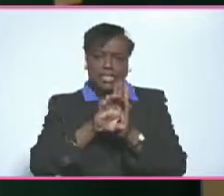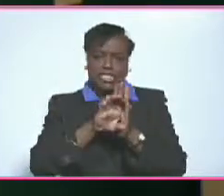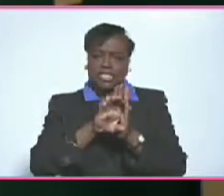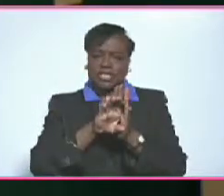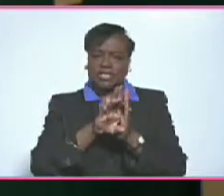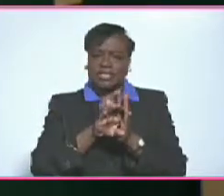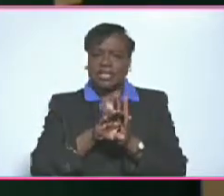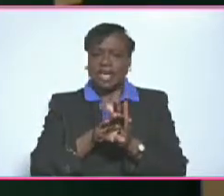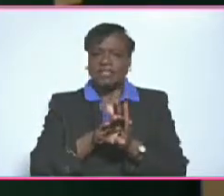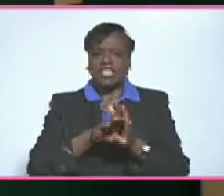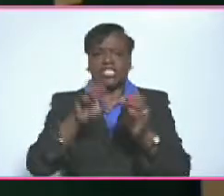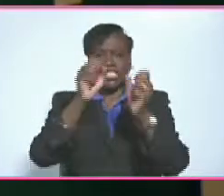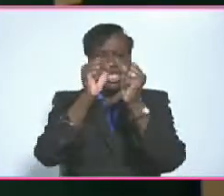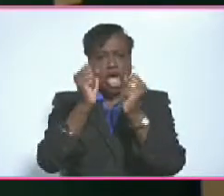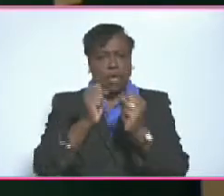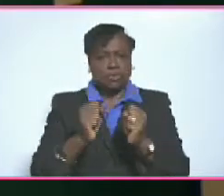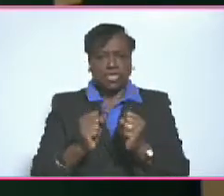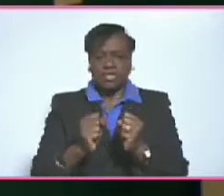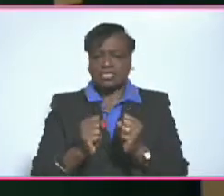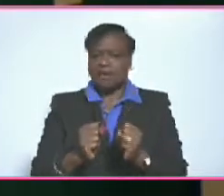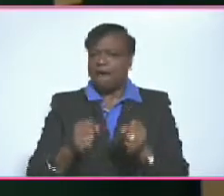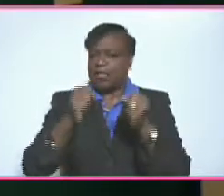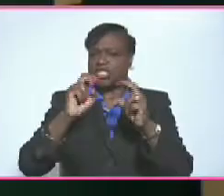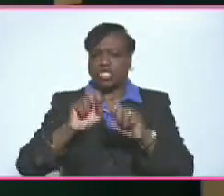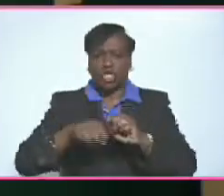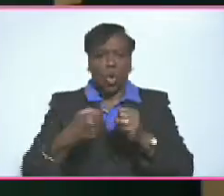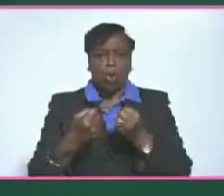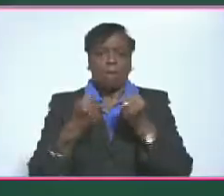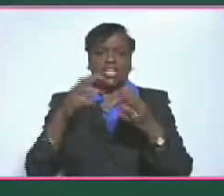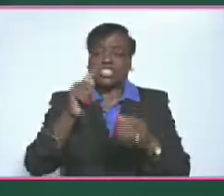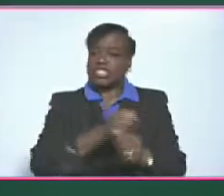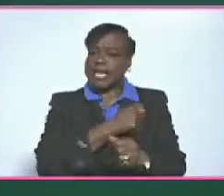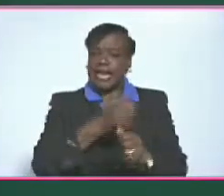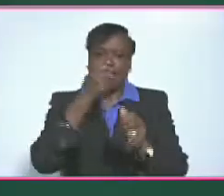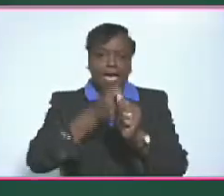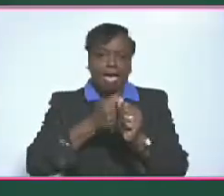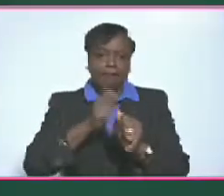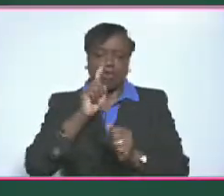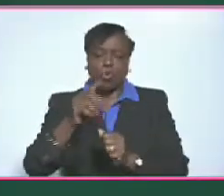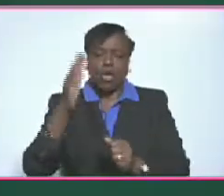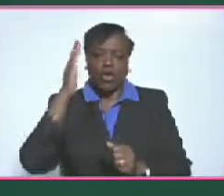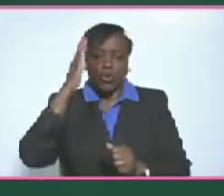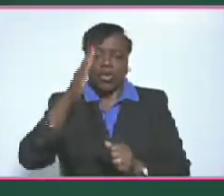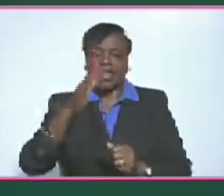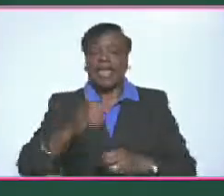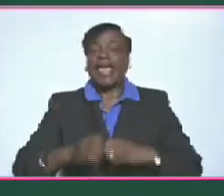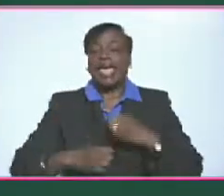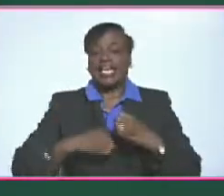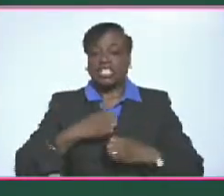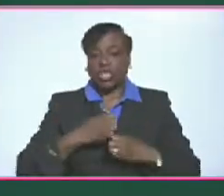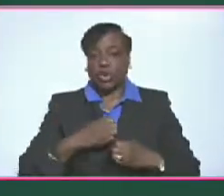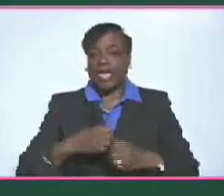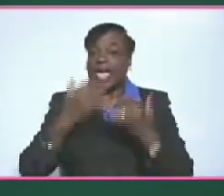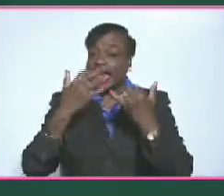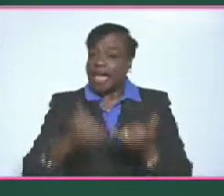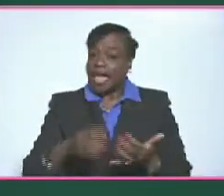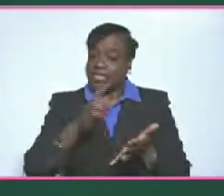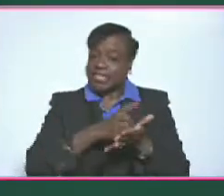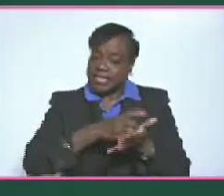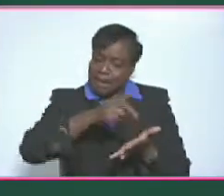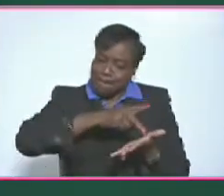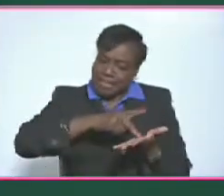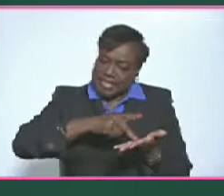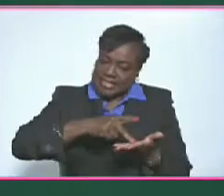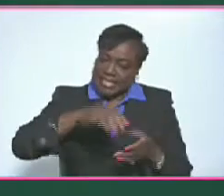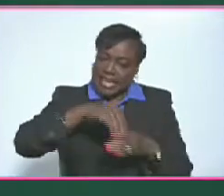the amazing variety we have in talent, and I think everybody would enjoy that. Now that those dates are penciled into your schedule, if